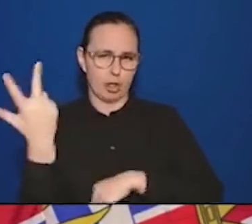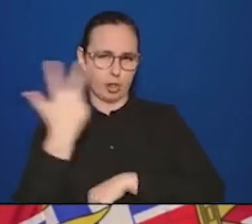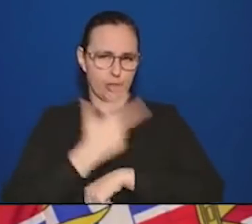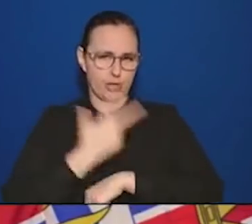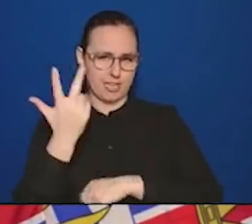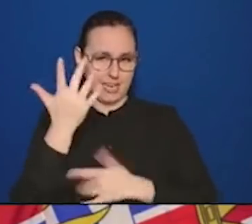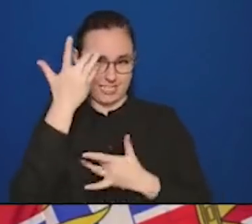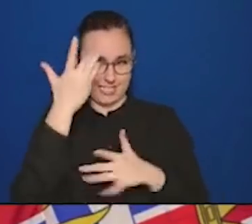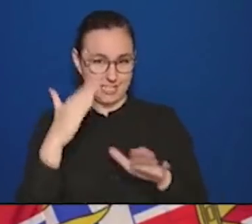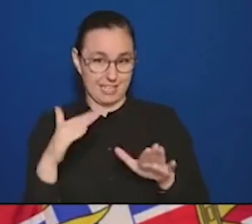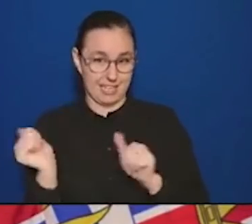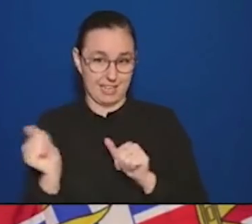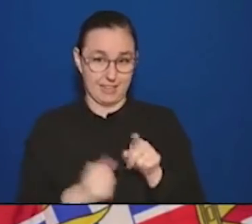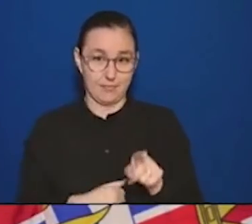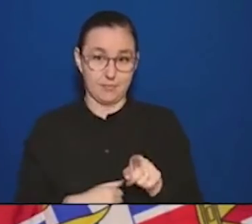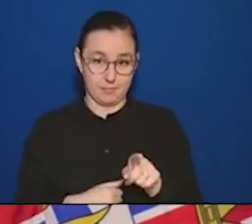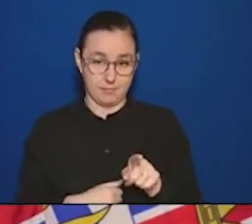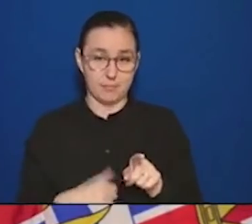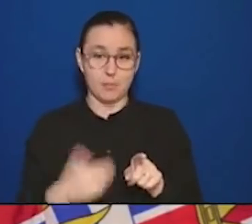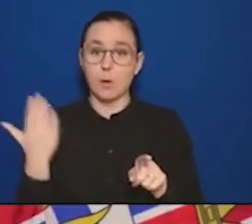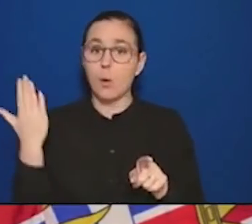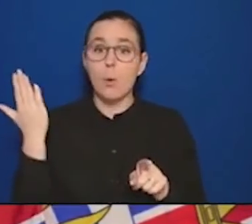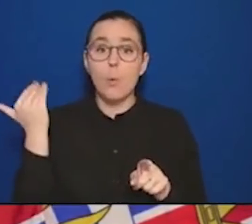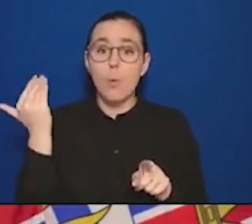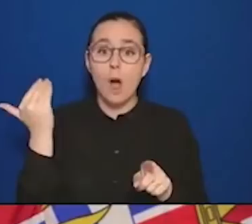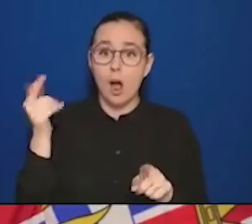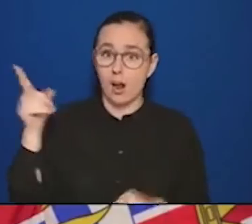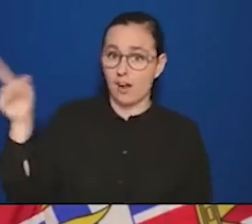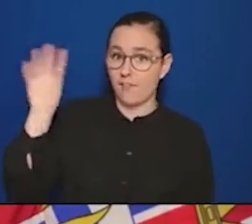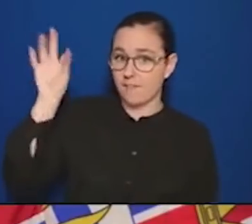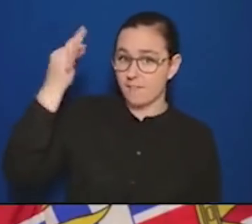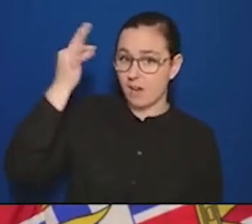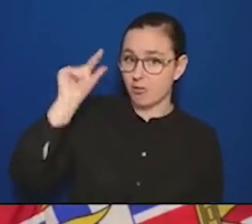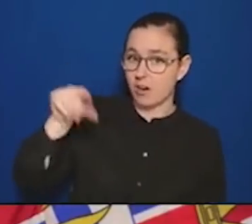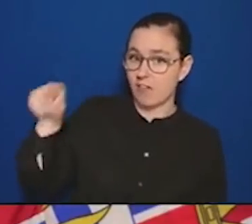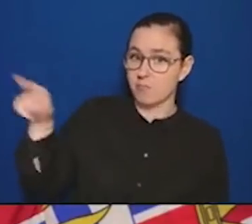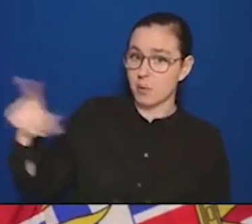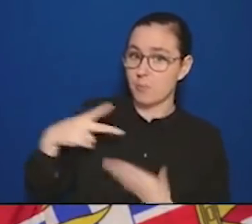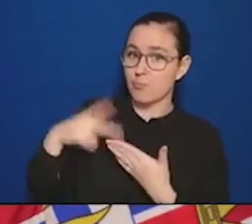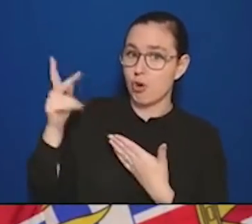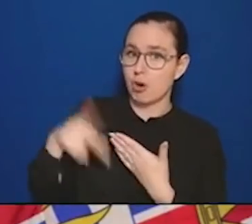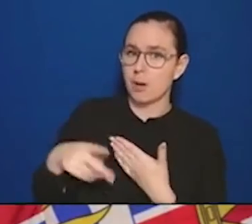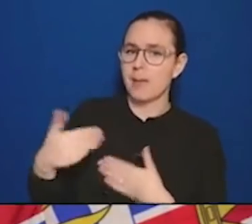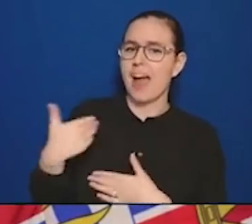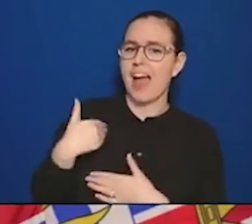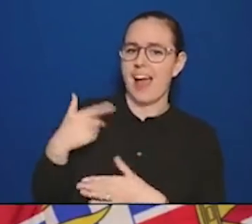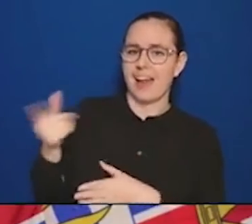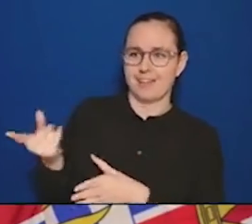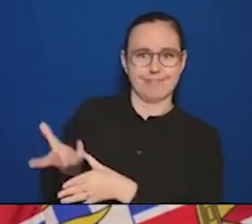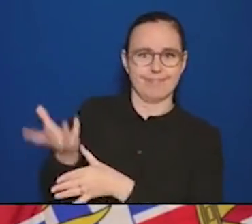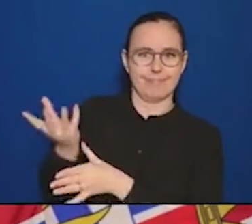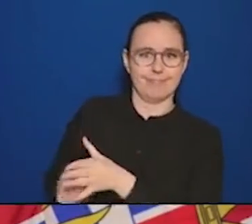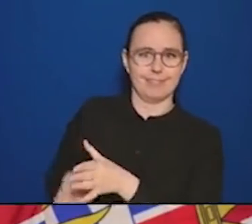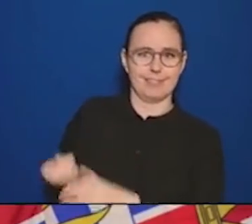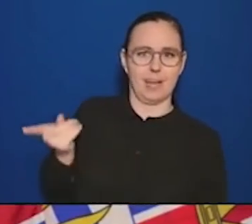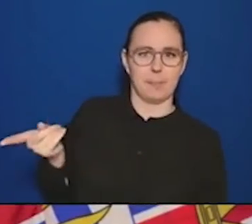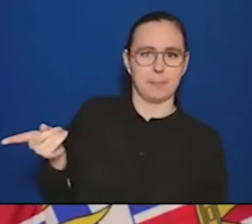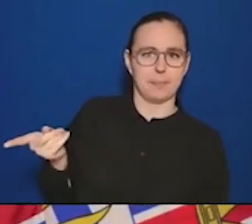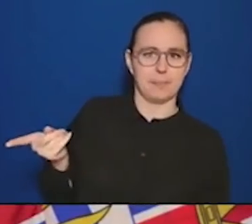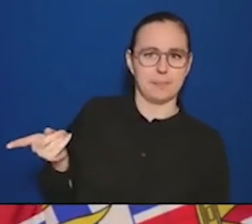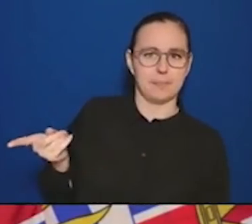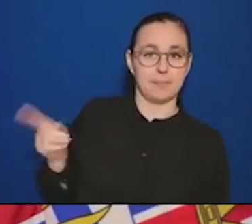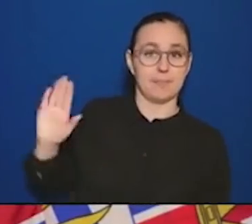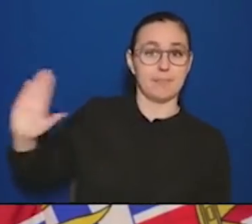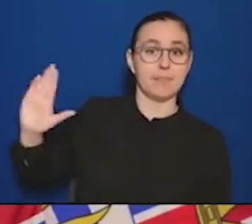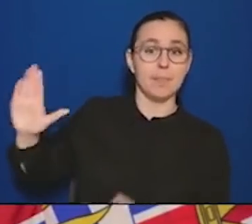to fill the gap that was left by the federal program. Federal program requires that you must lose 50% plus in a